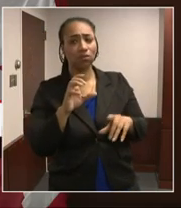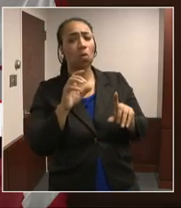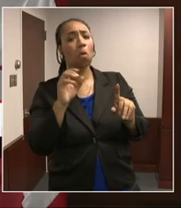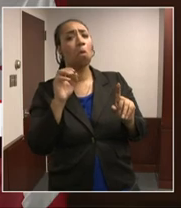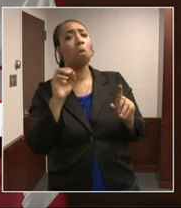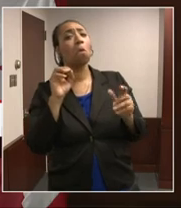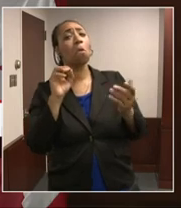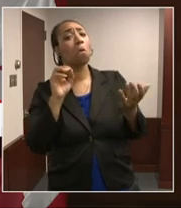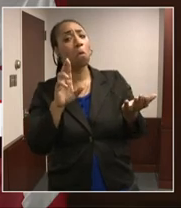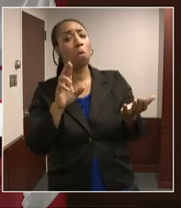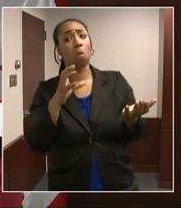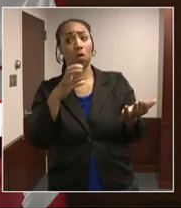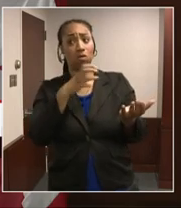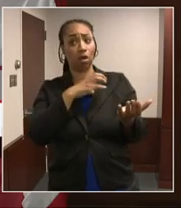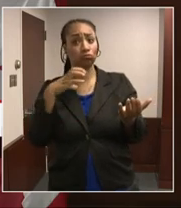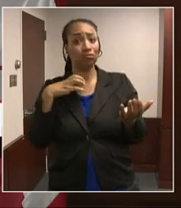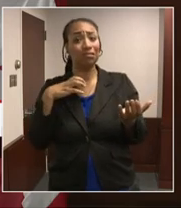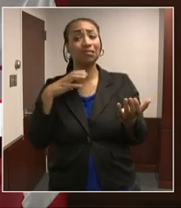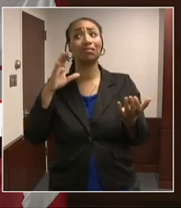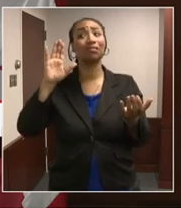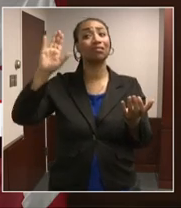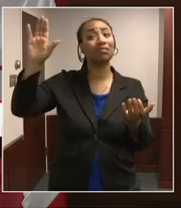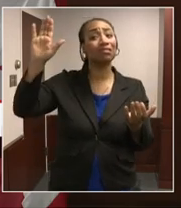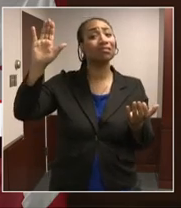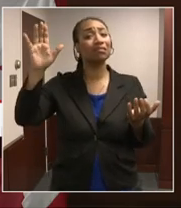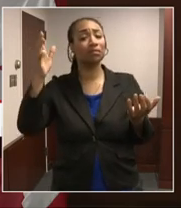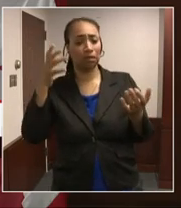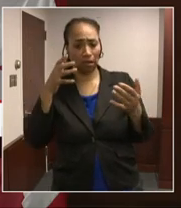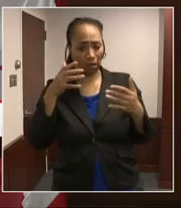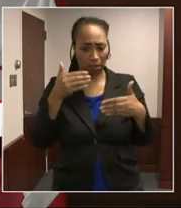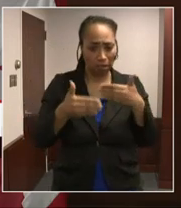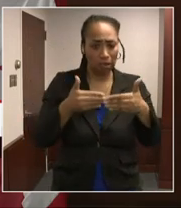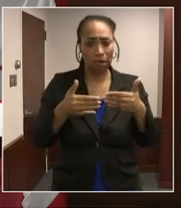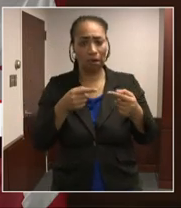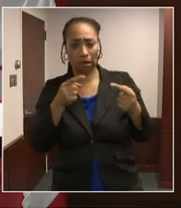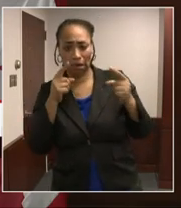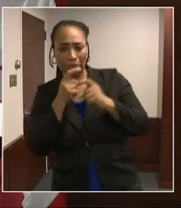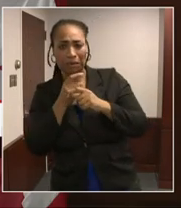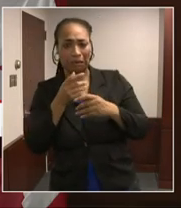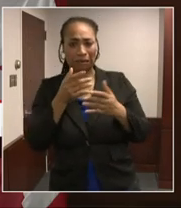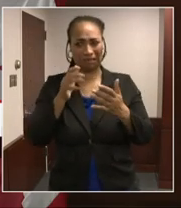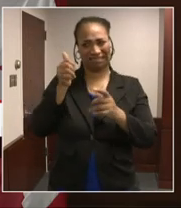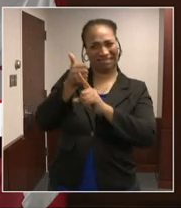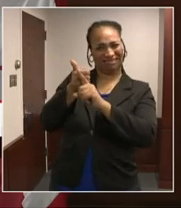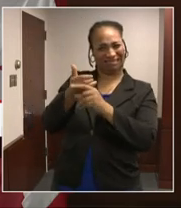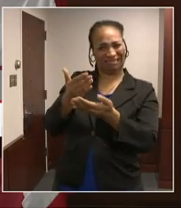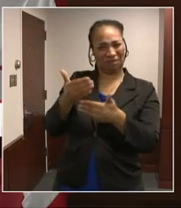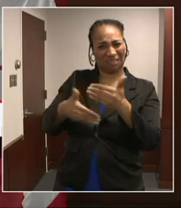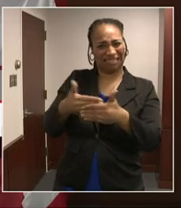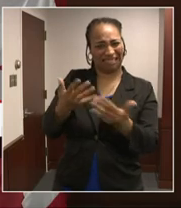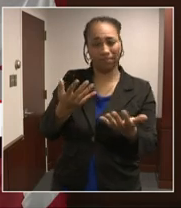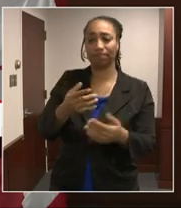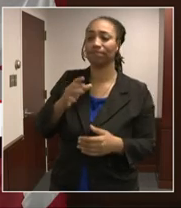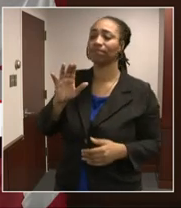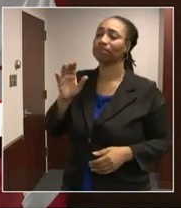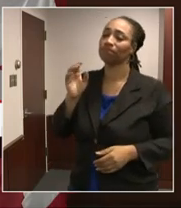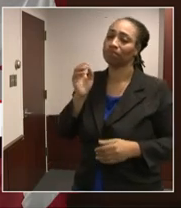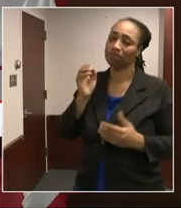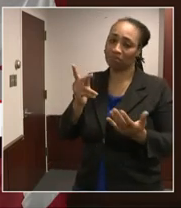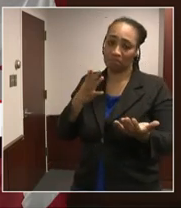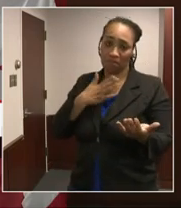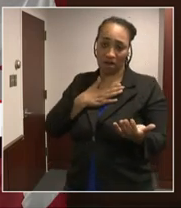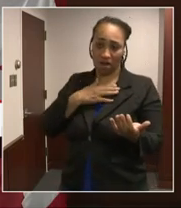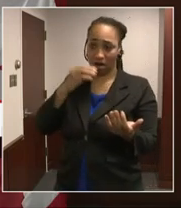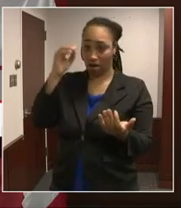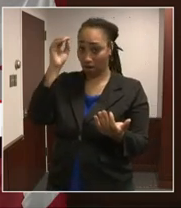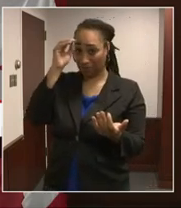is my opinion, is that we have to fight every day for not being in this position.